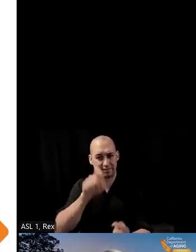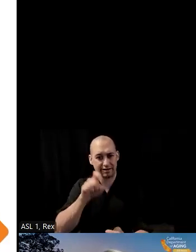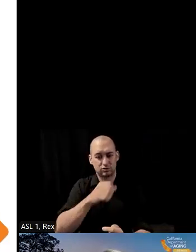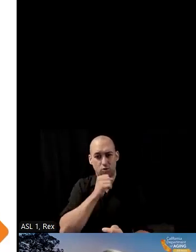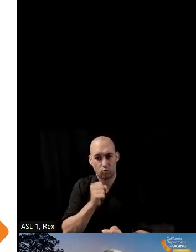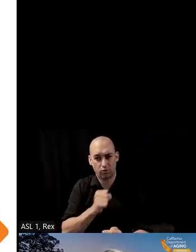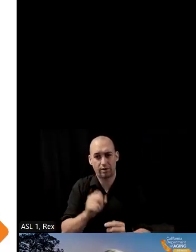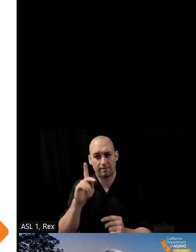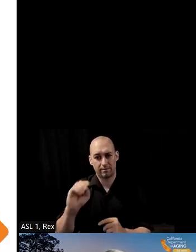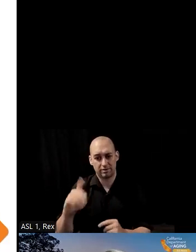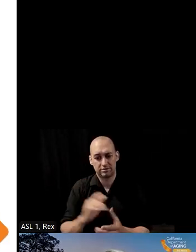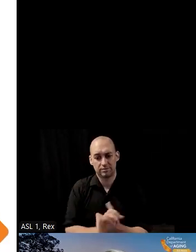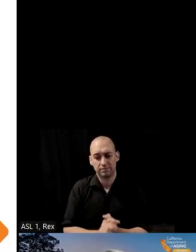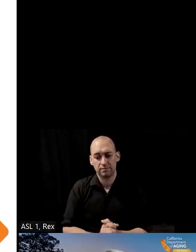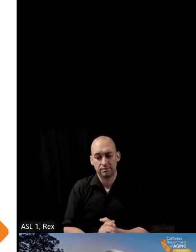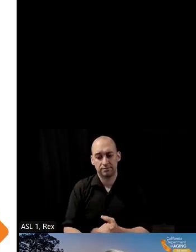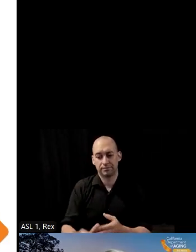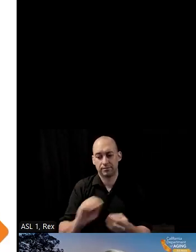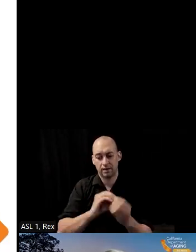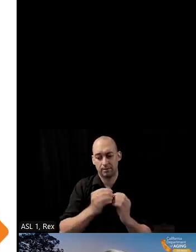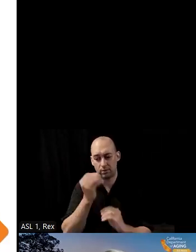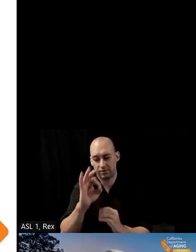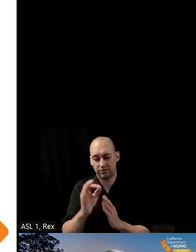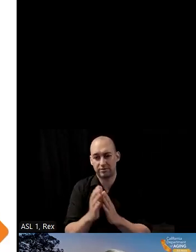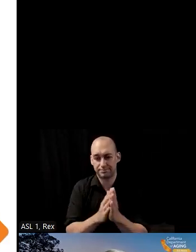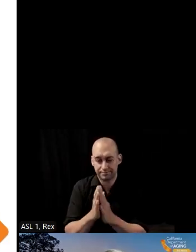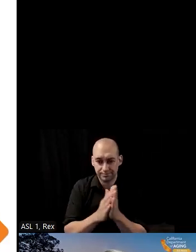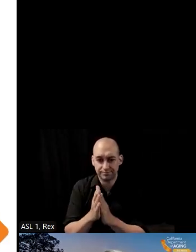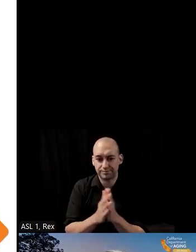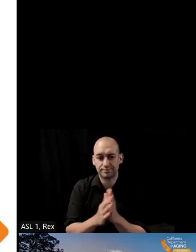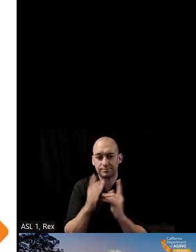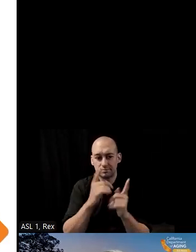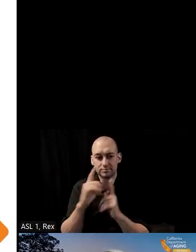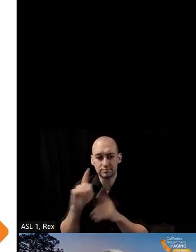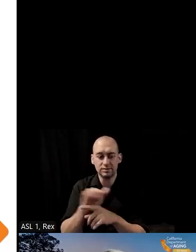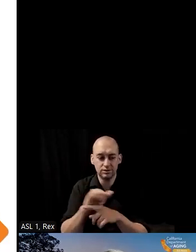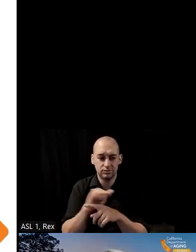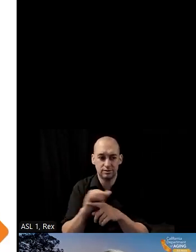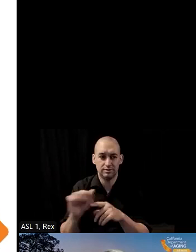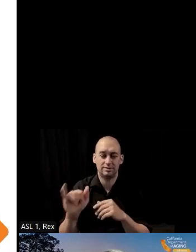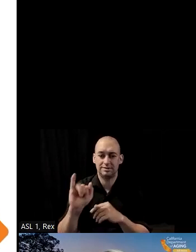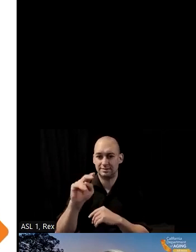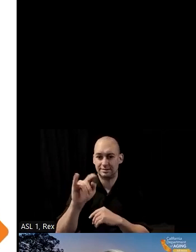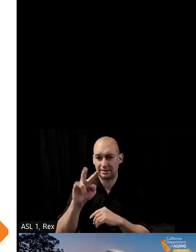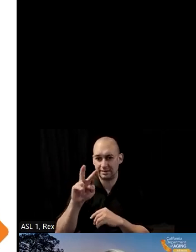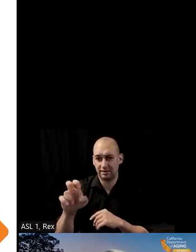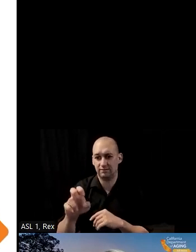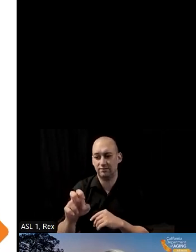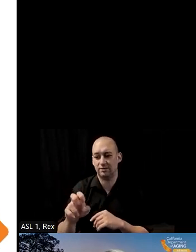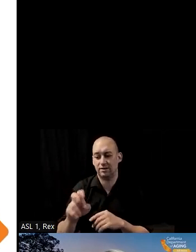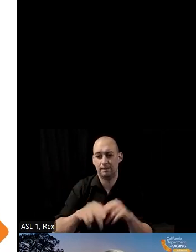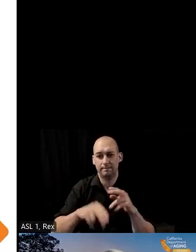population. So we have a number of initiatives underway, trainings, incentive programs, and building the